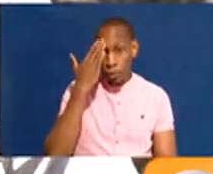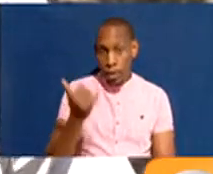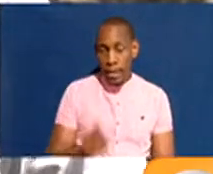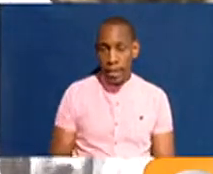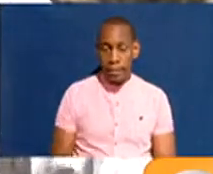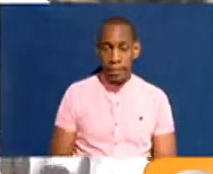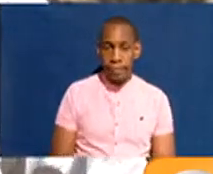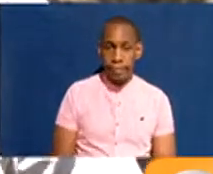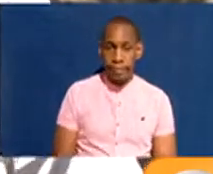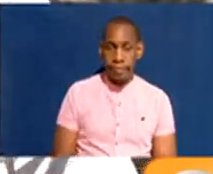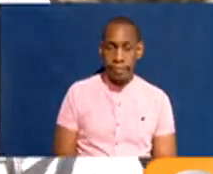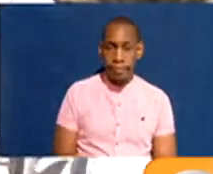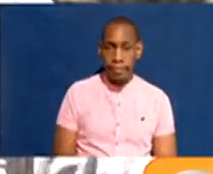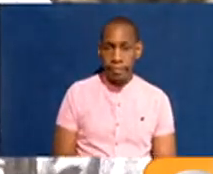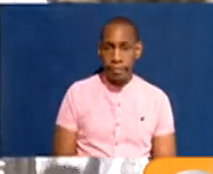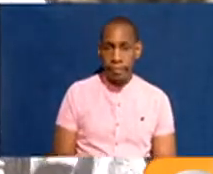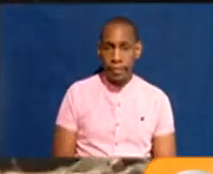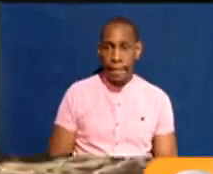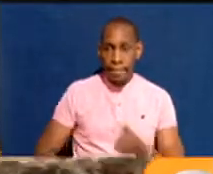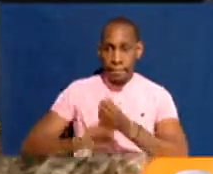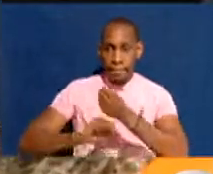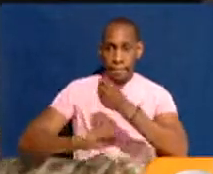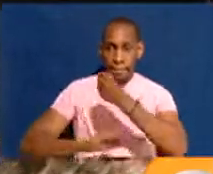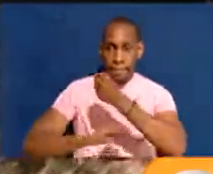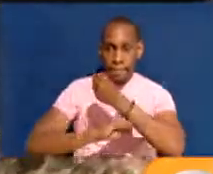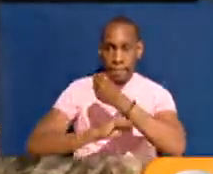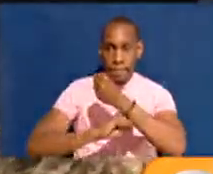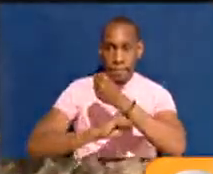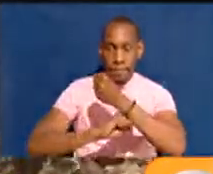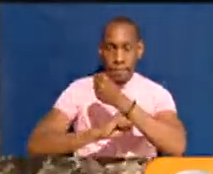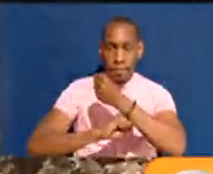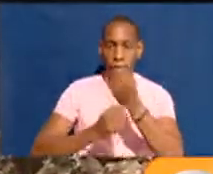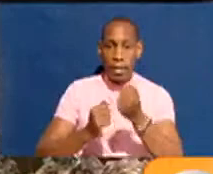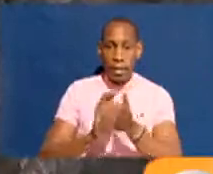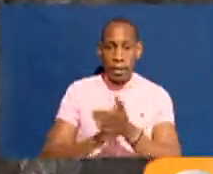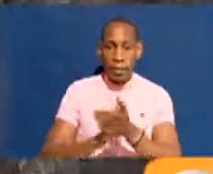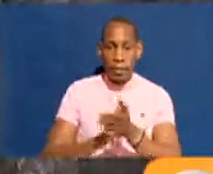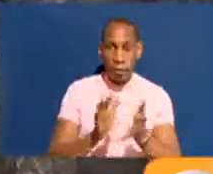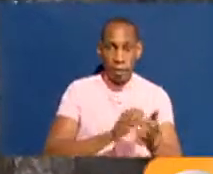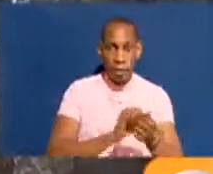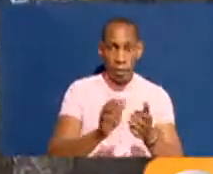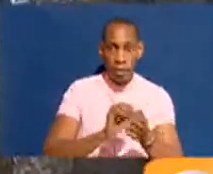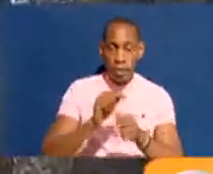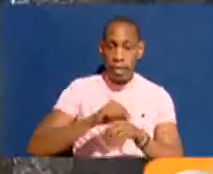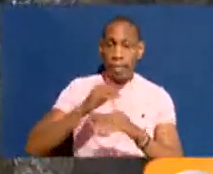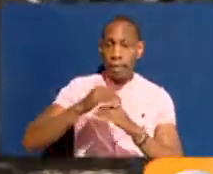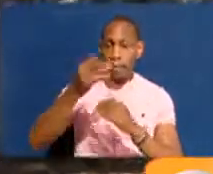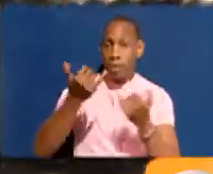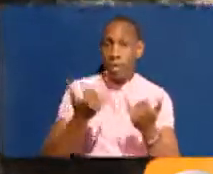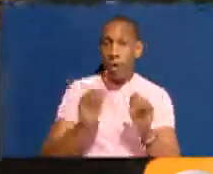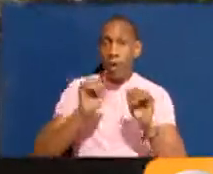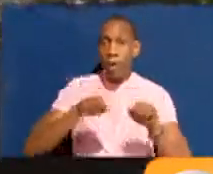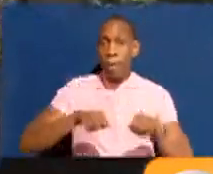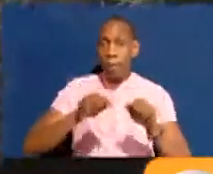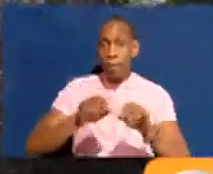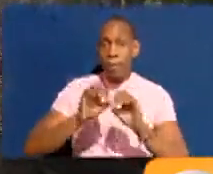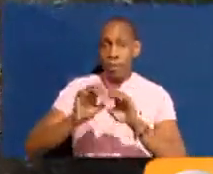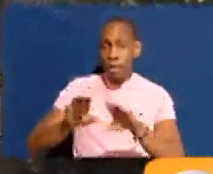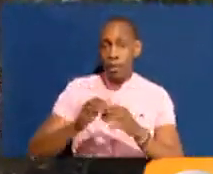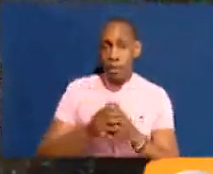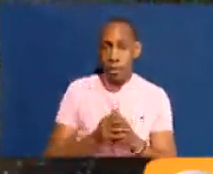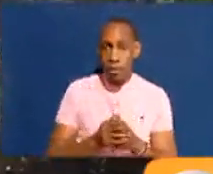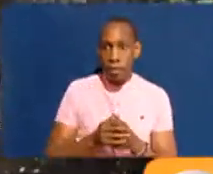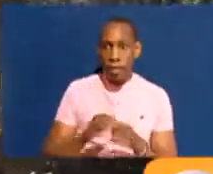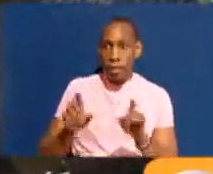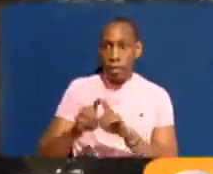its foundation is being eroded. In future, therefore, we are likely to lose